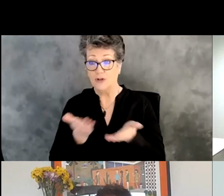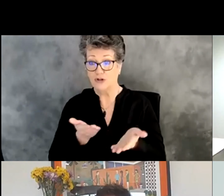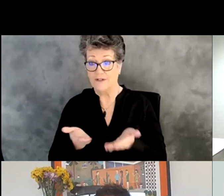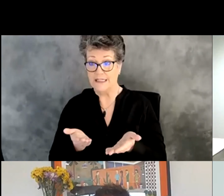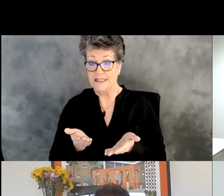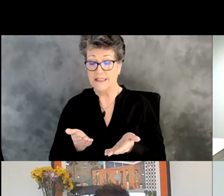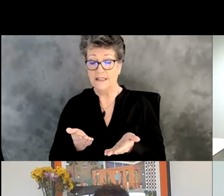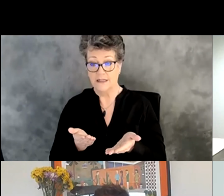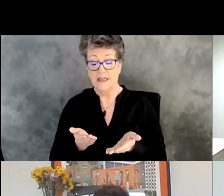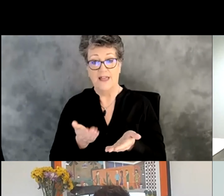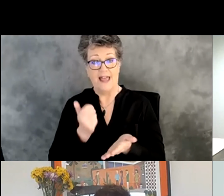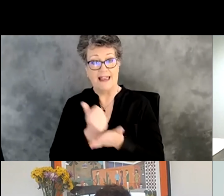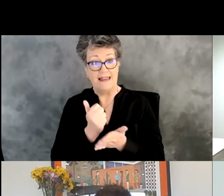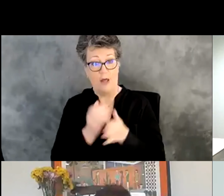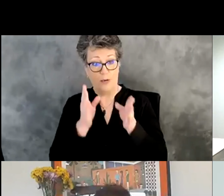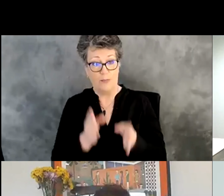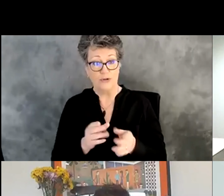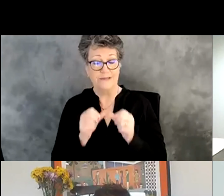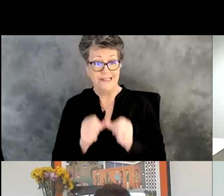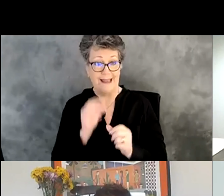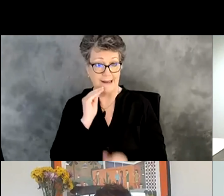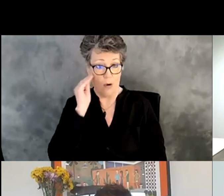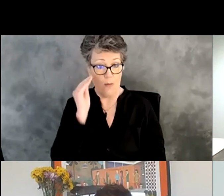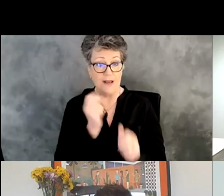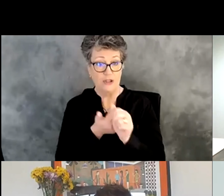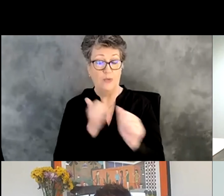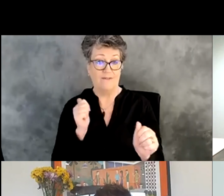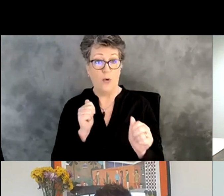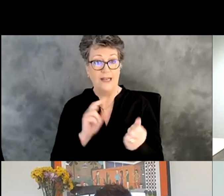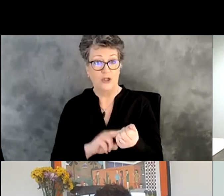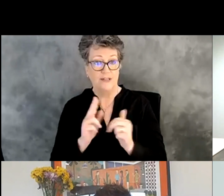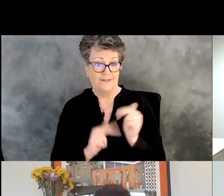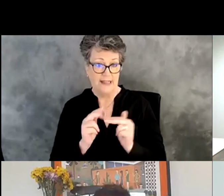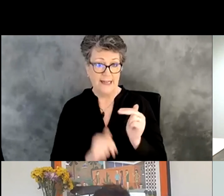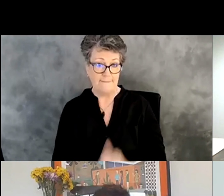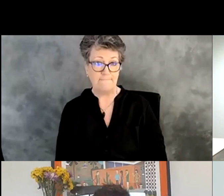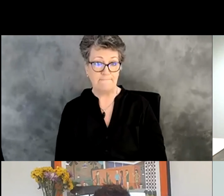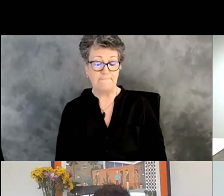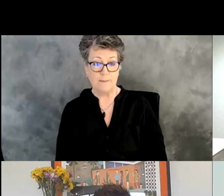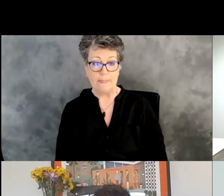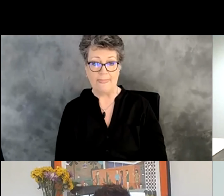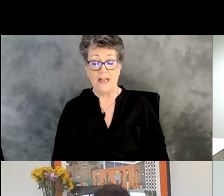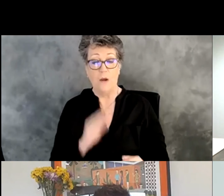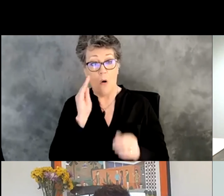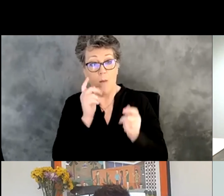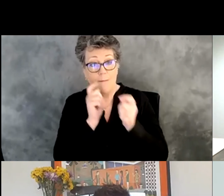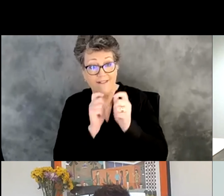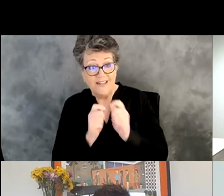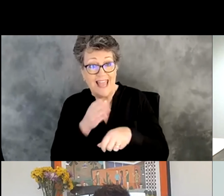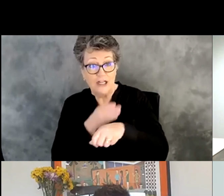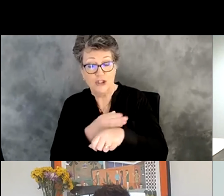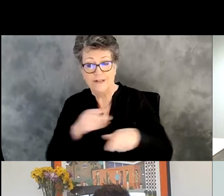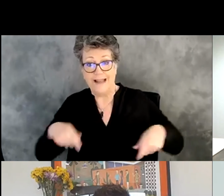that can help a person remain at home and avoid a nursing facility. Home modifications,